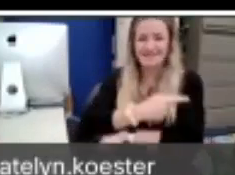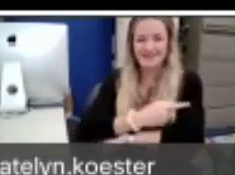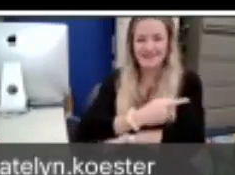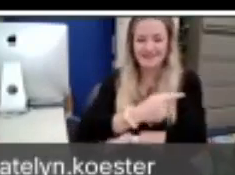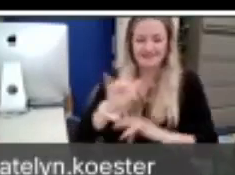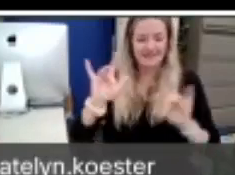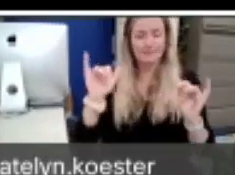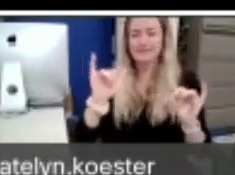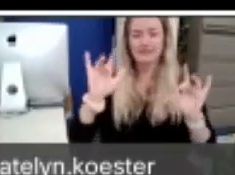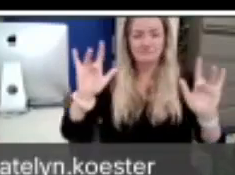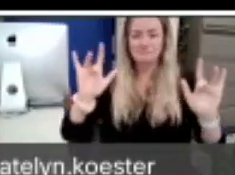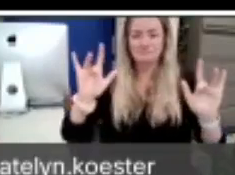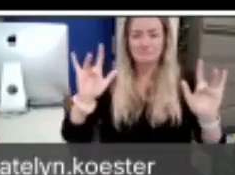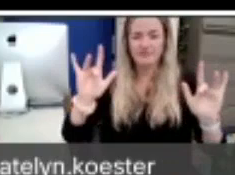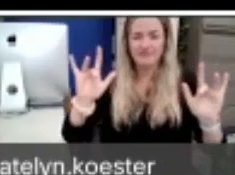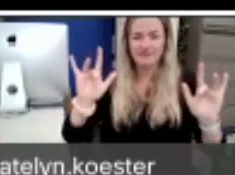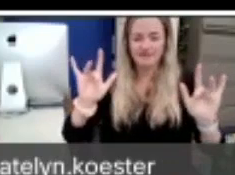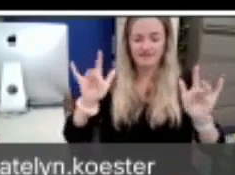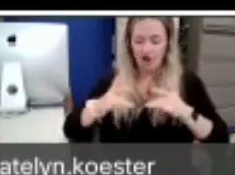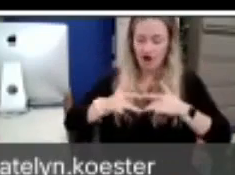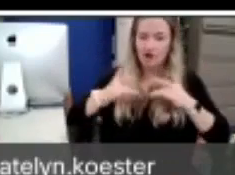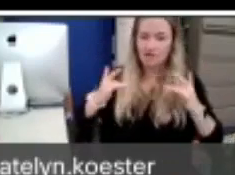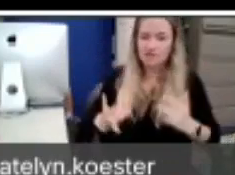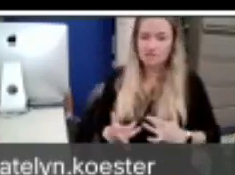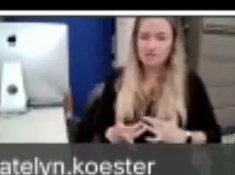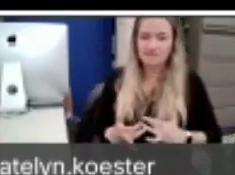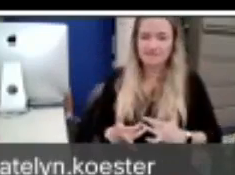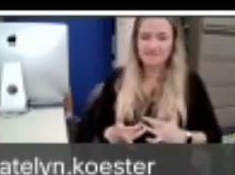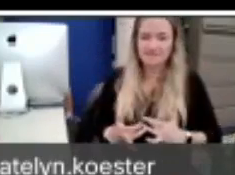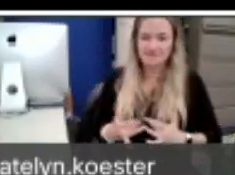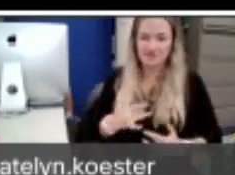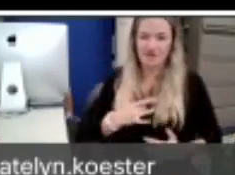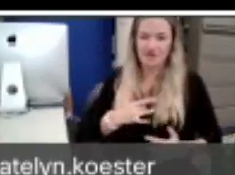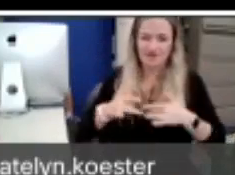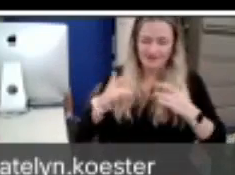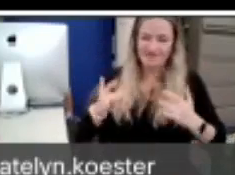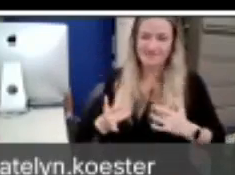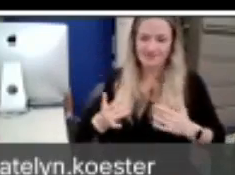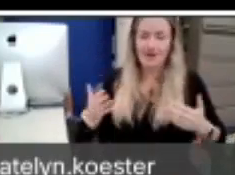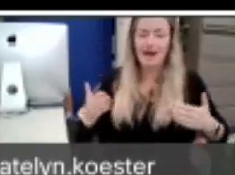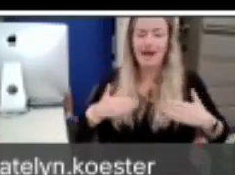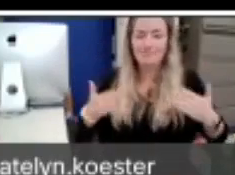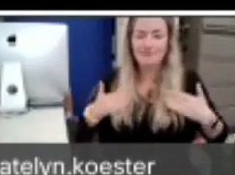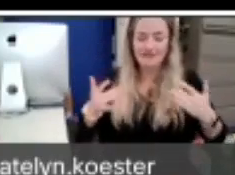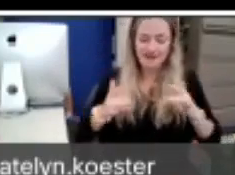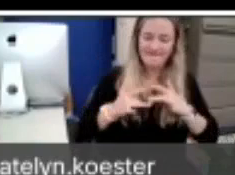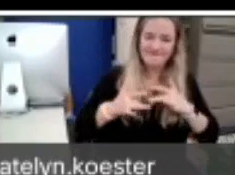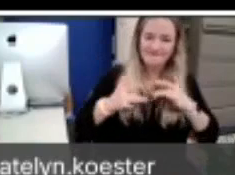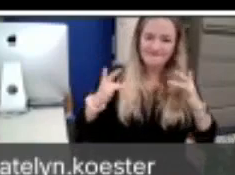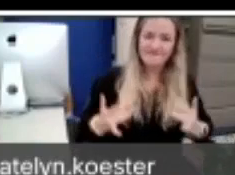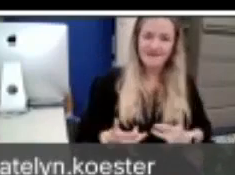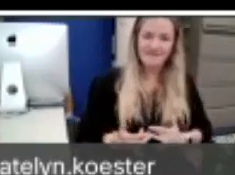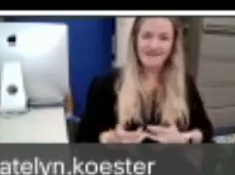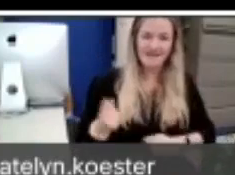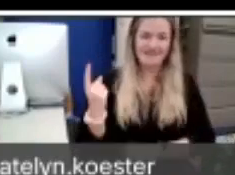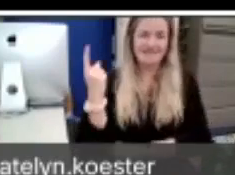This is Valentine's Day. So you're same with your middle fingers, and you draw like a heart on your chest. So it's like happy heart